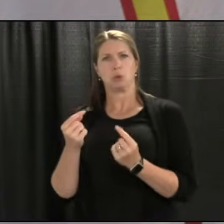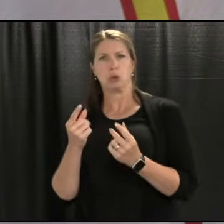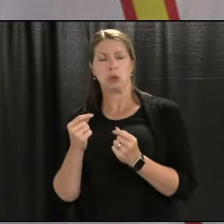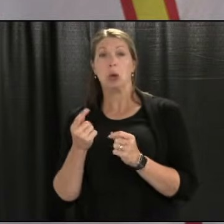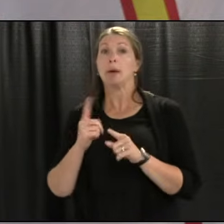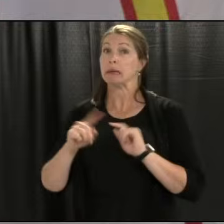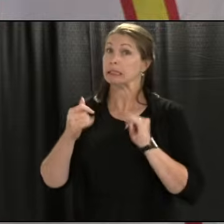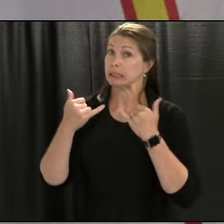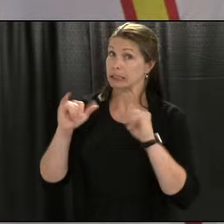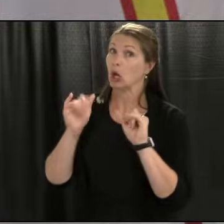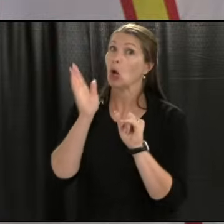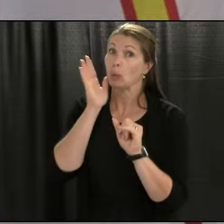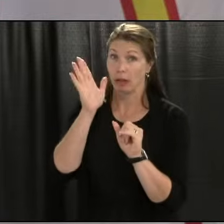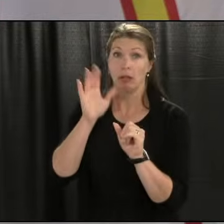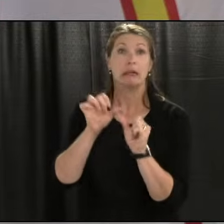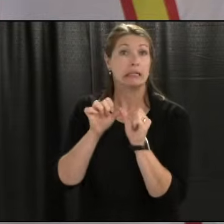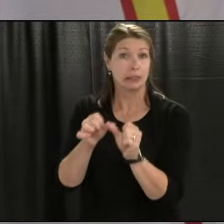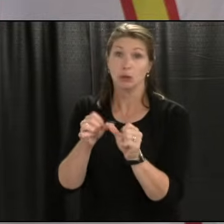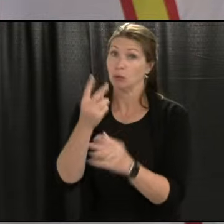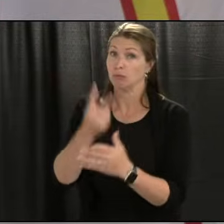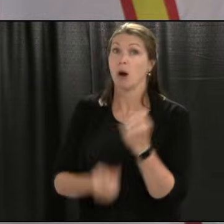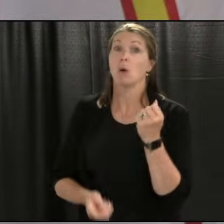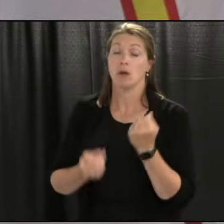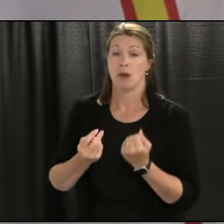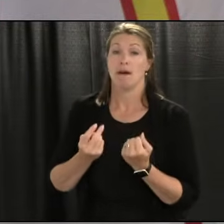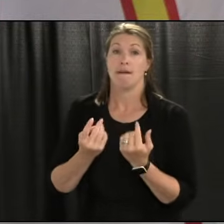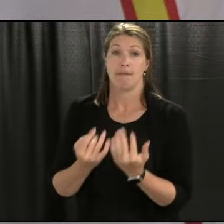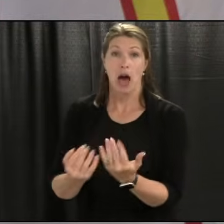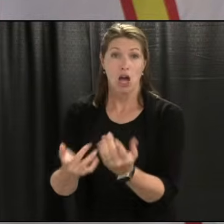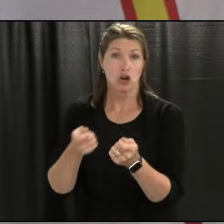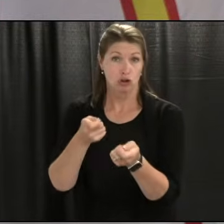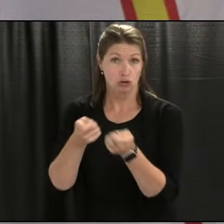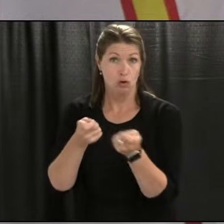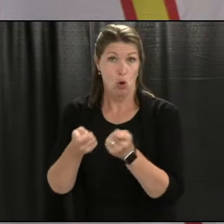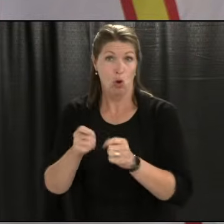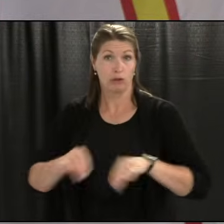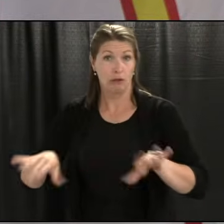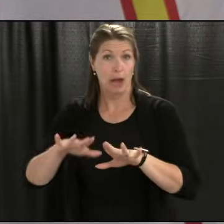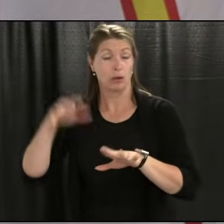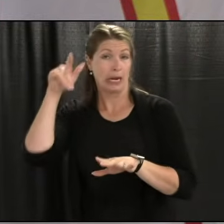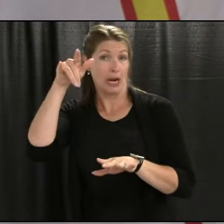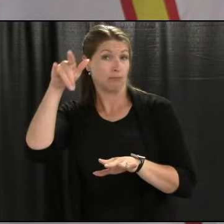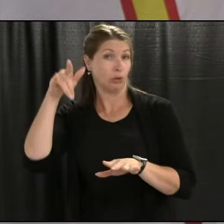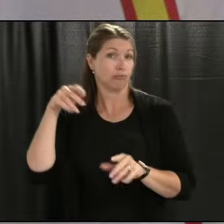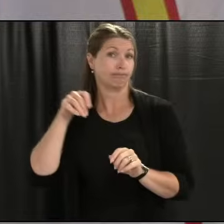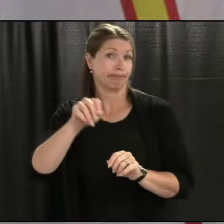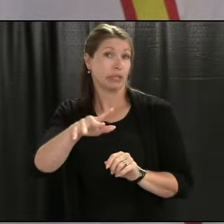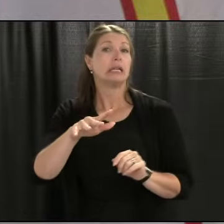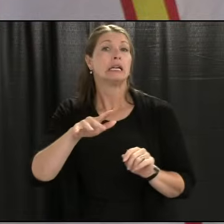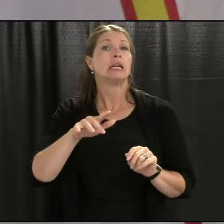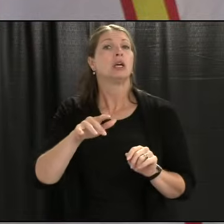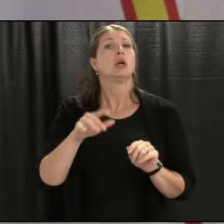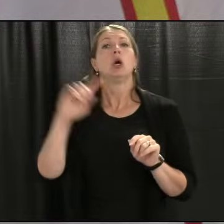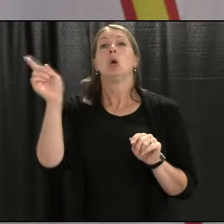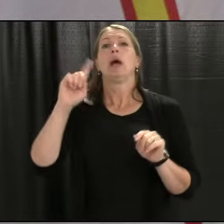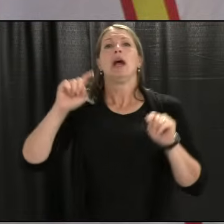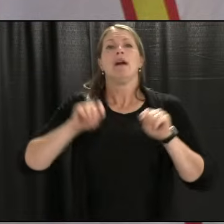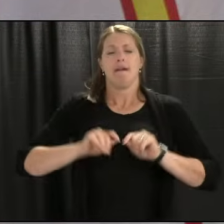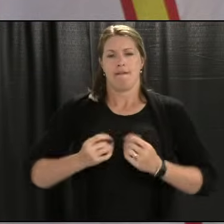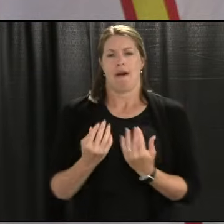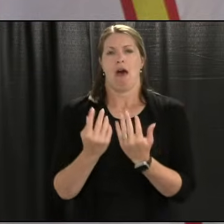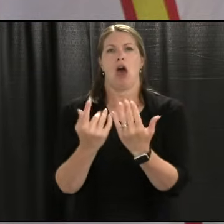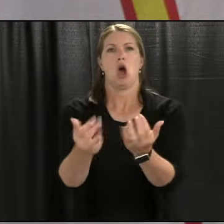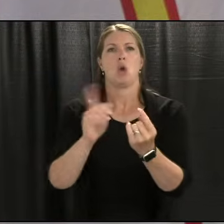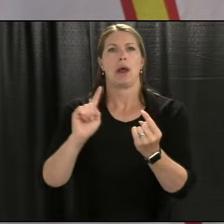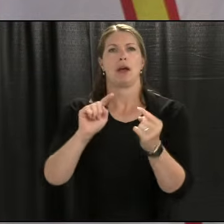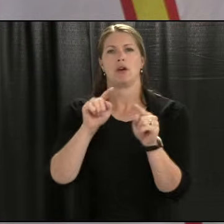include air support and ground support. The location of the head of the fire on the Kingston fire is just below Northern Bay. There will be